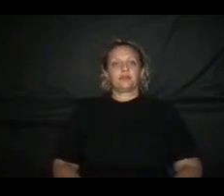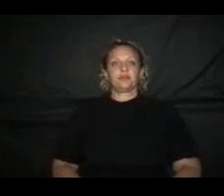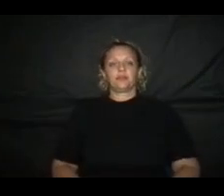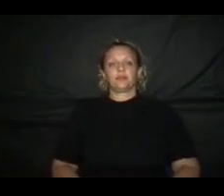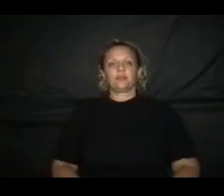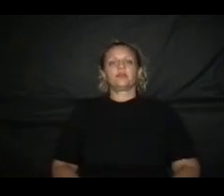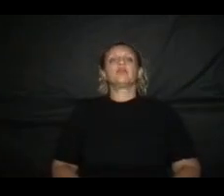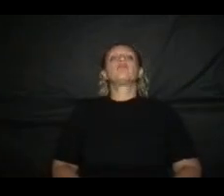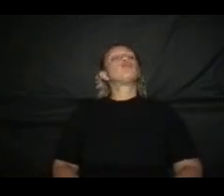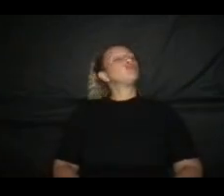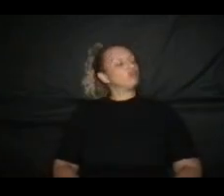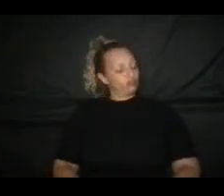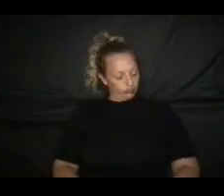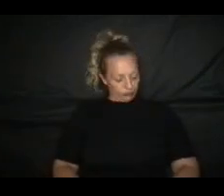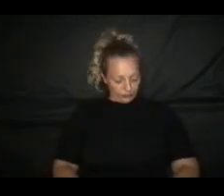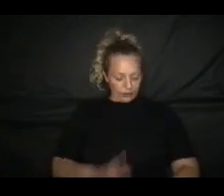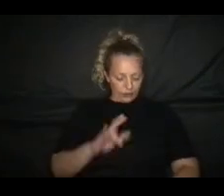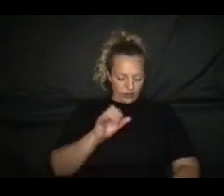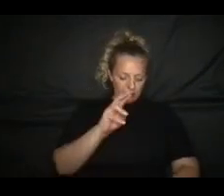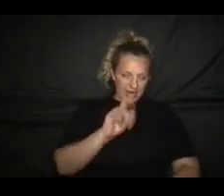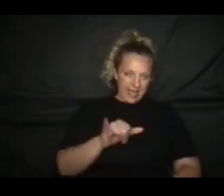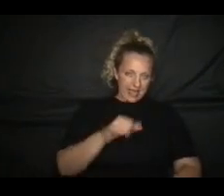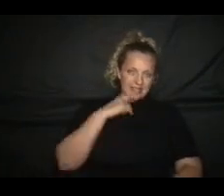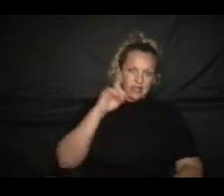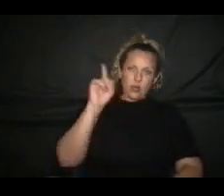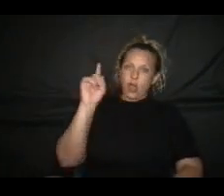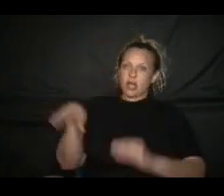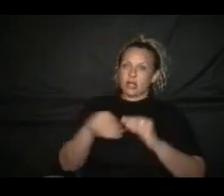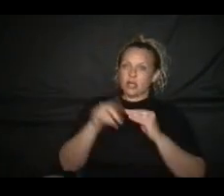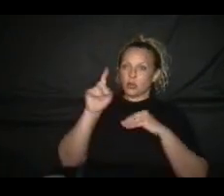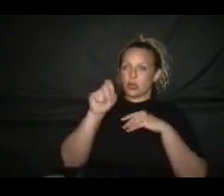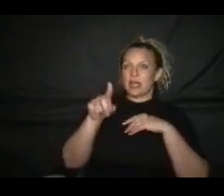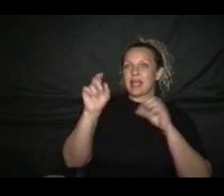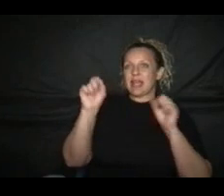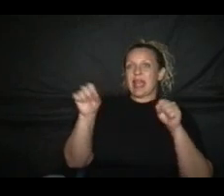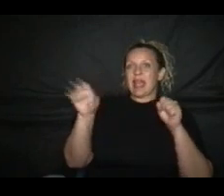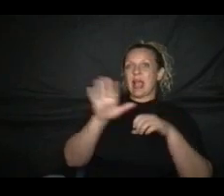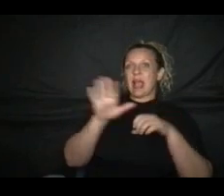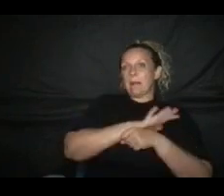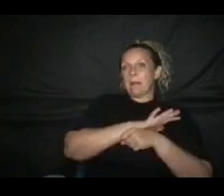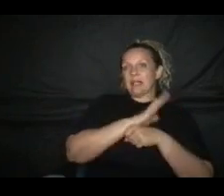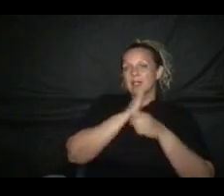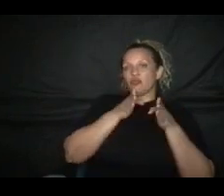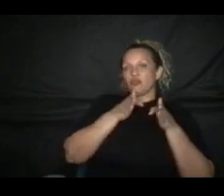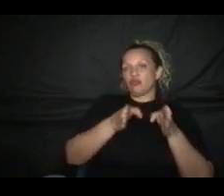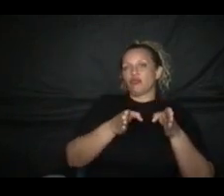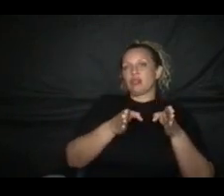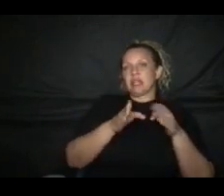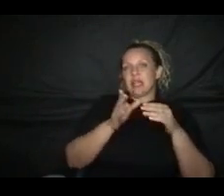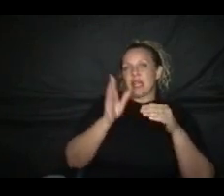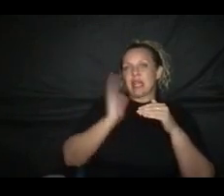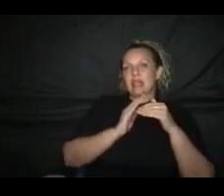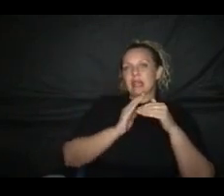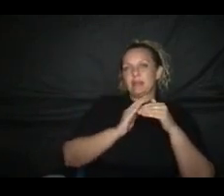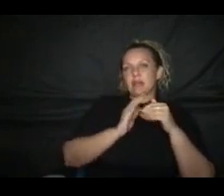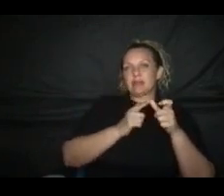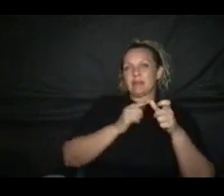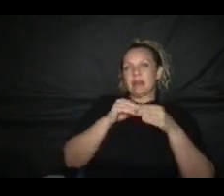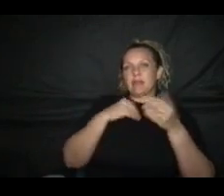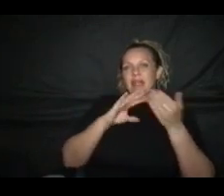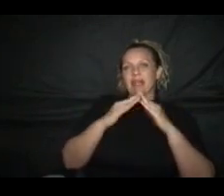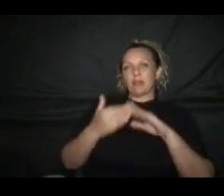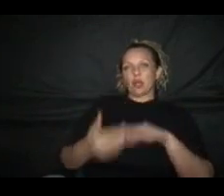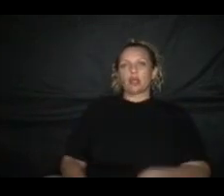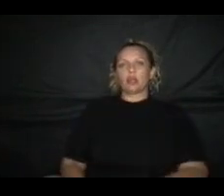Okay, I do have one additional question, and that is, can complete streets eliminate speeding in my neighborhood?